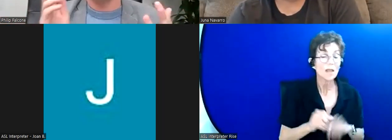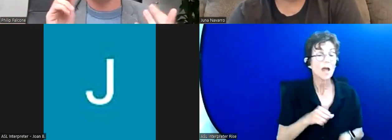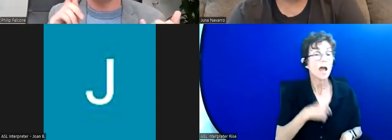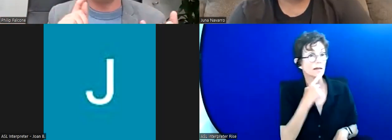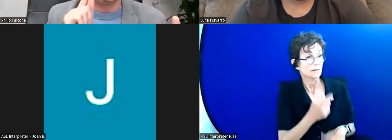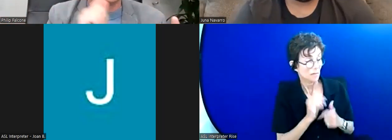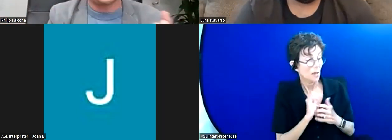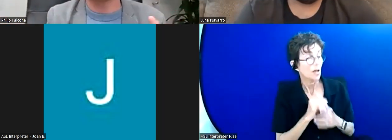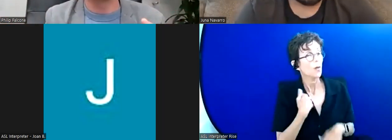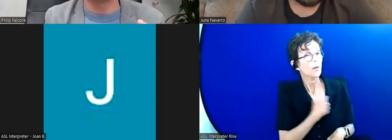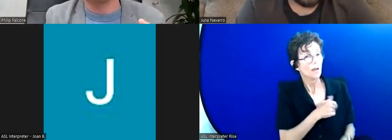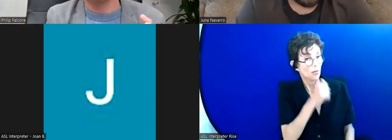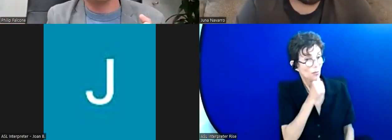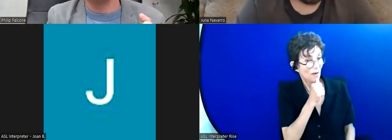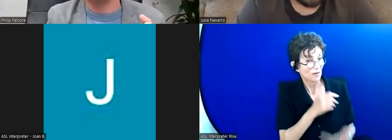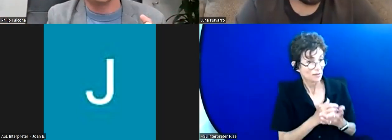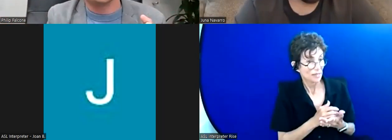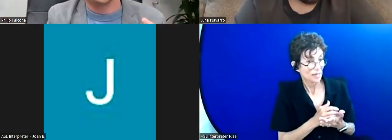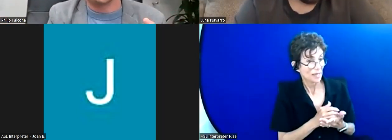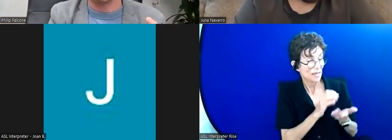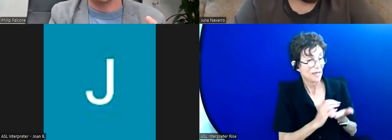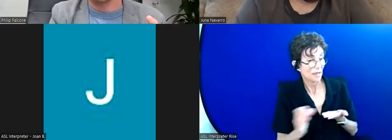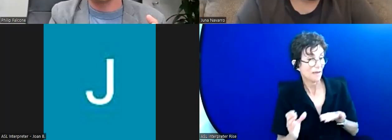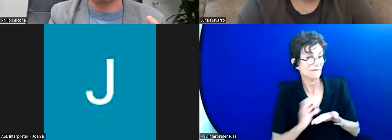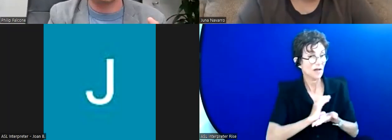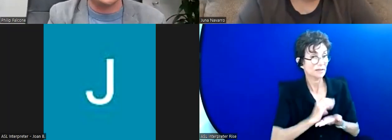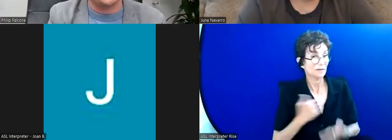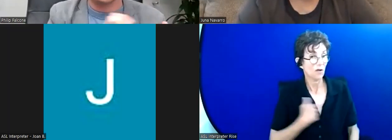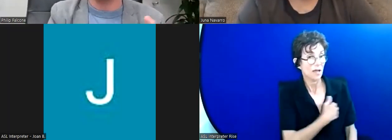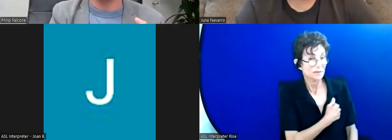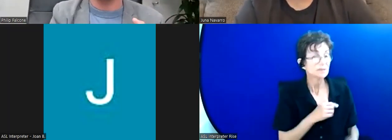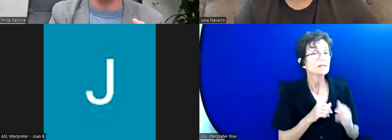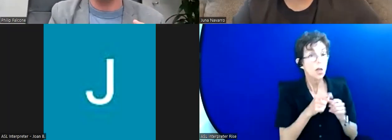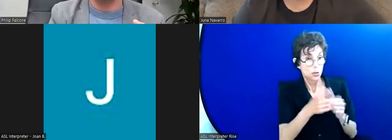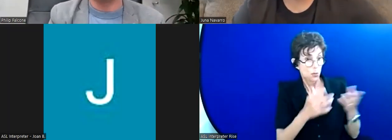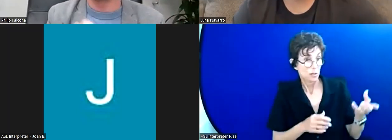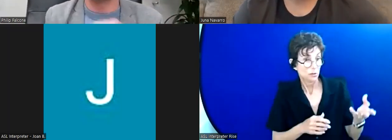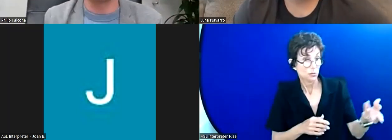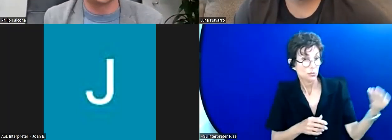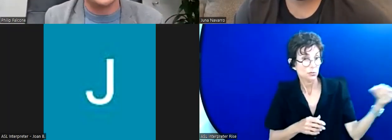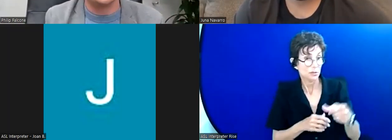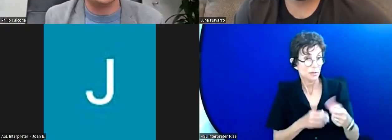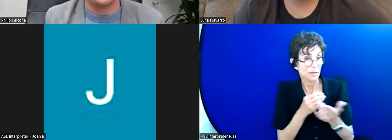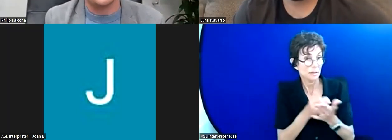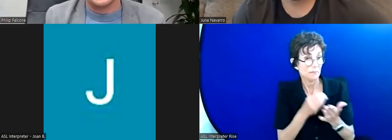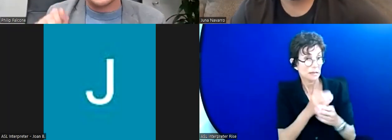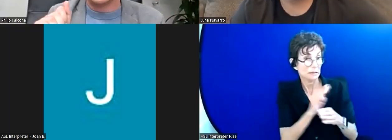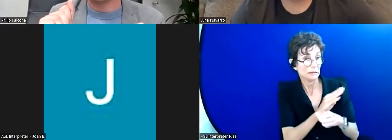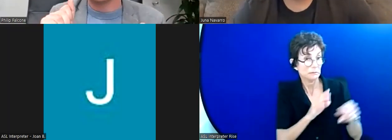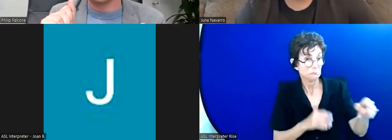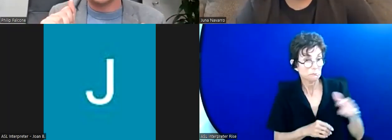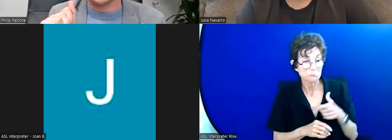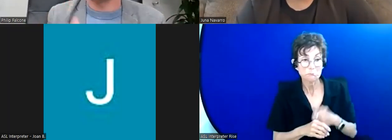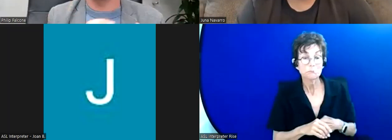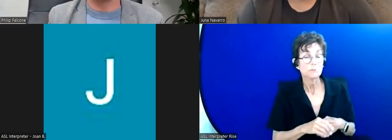So we'll gladly accept donations. If you're the property owner and want to chip in money, we'll gladly accept it, but it's not a requirement.